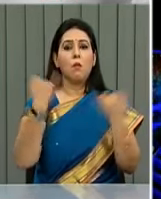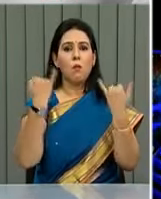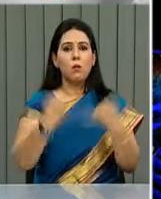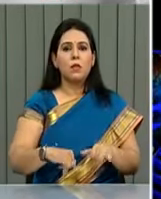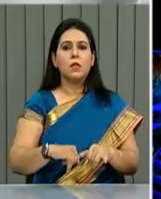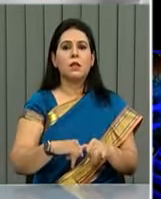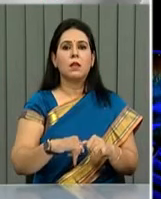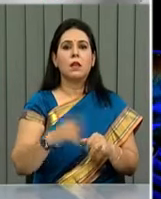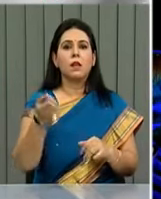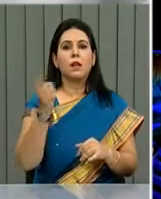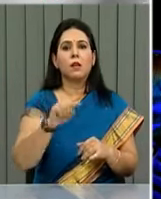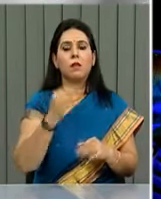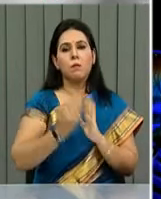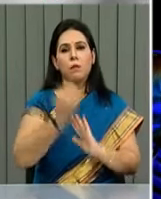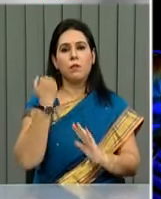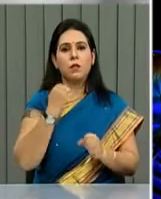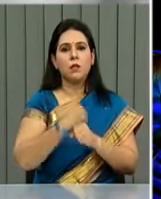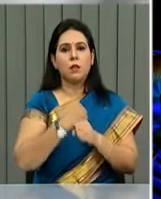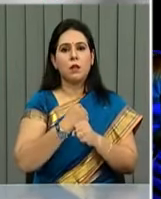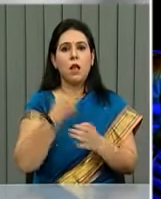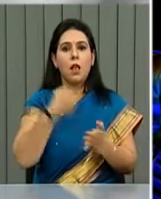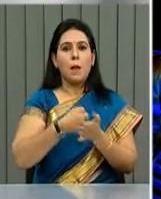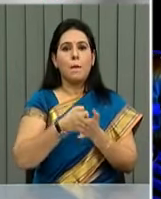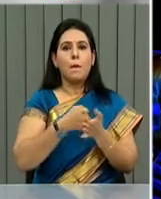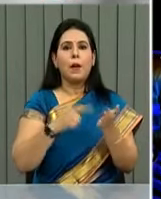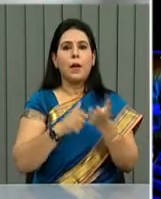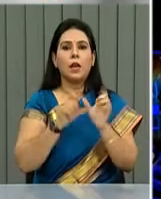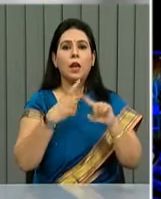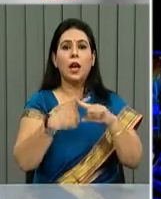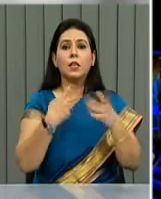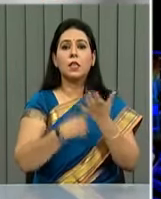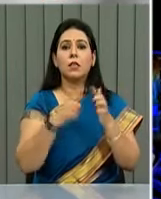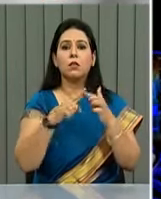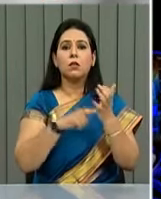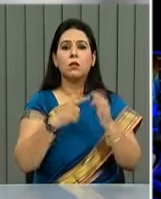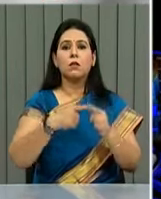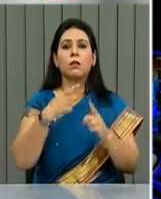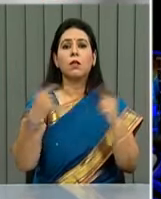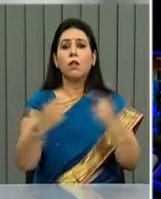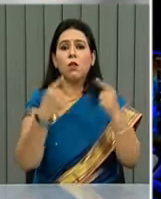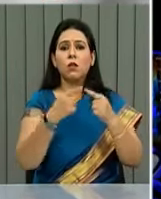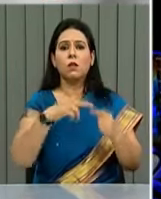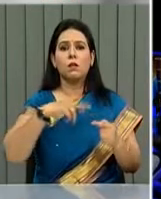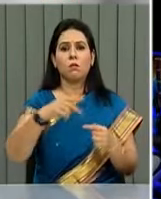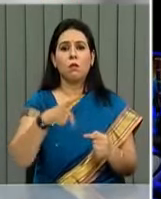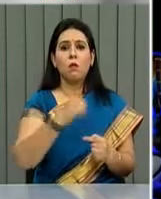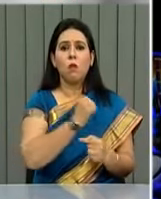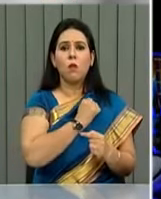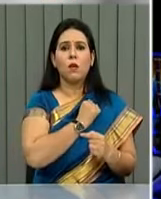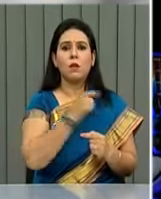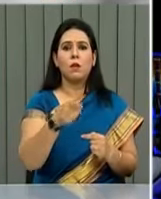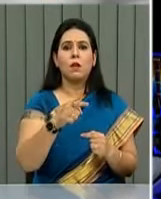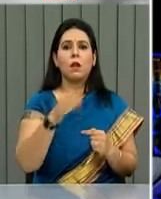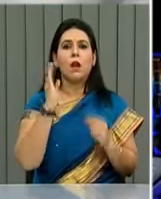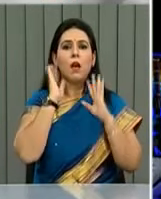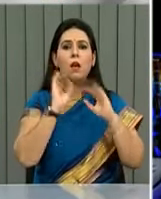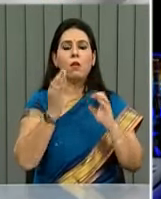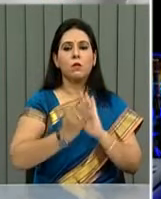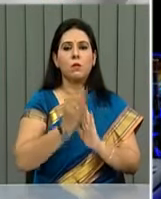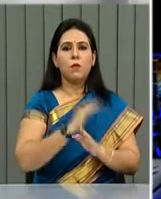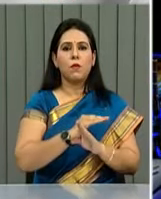worsened when the previous government imposed a tax retrospectively, contrary to its own